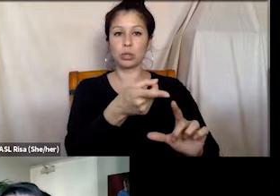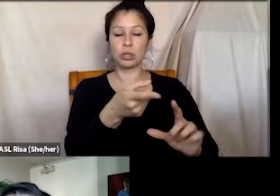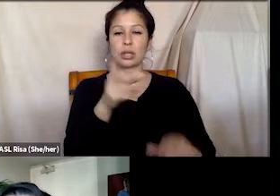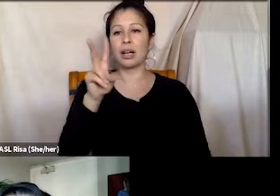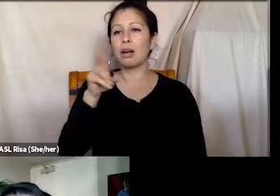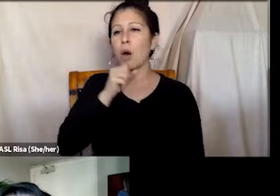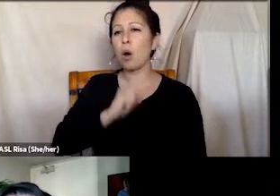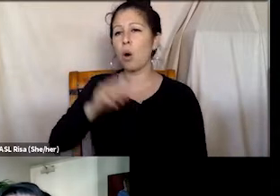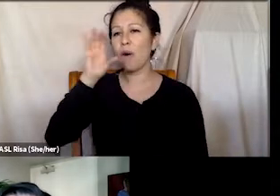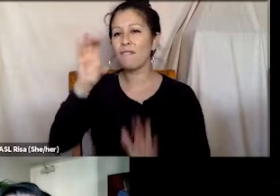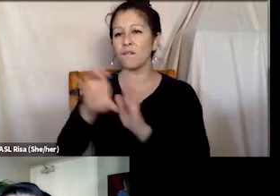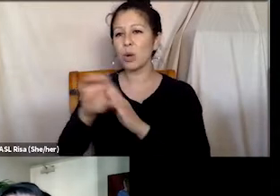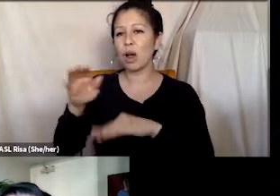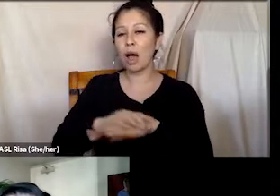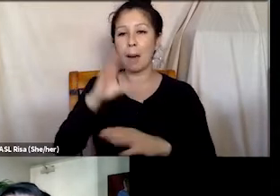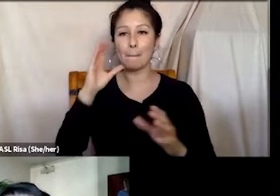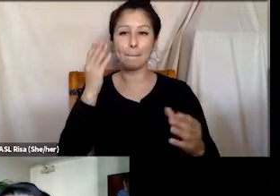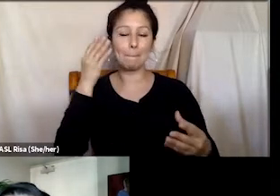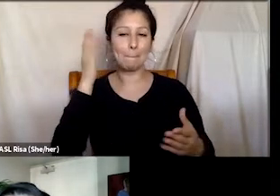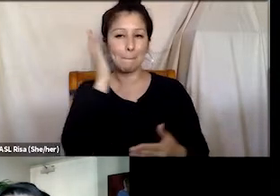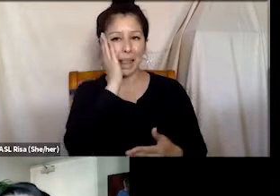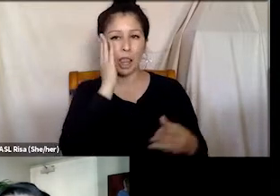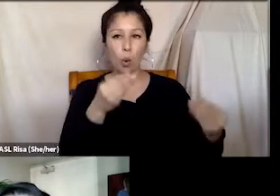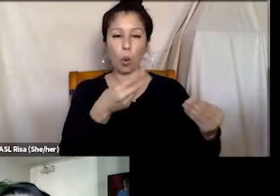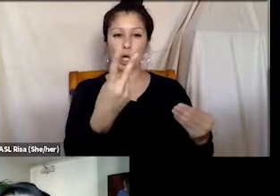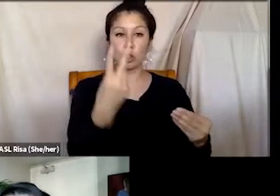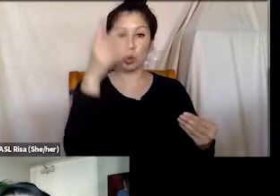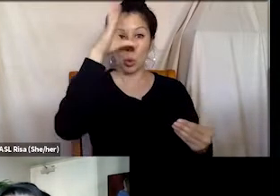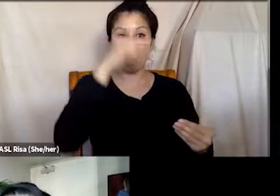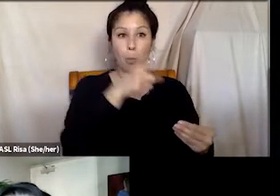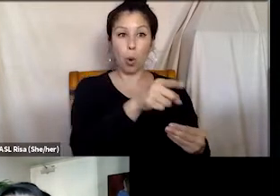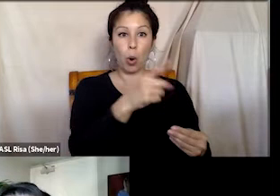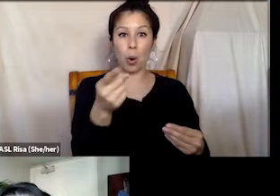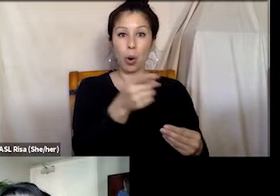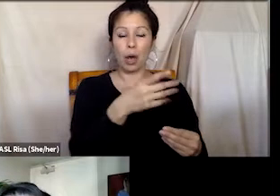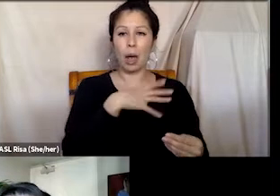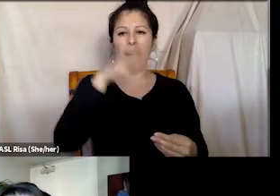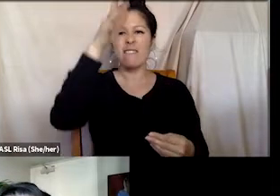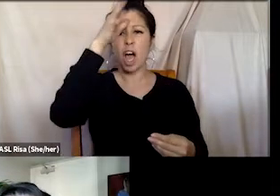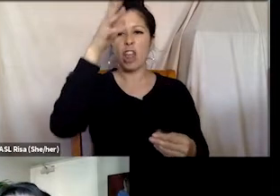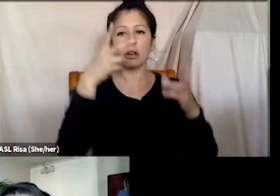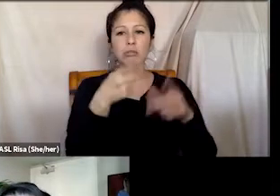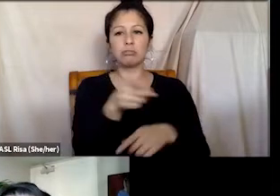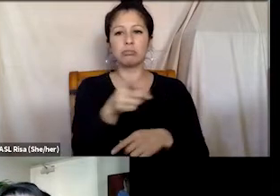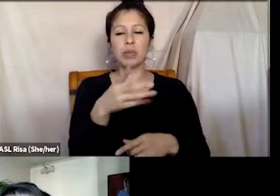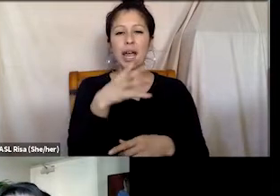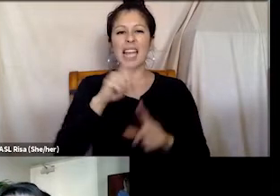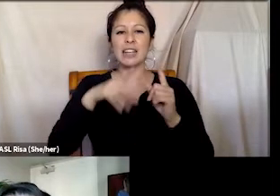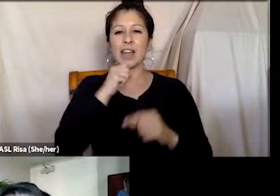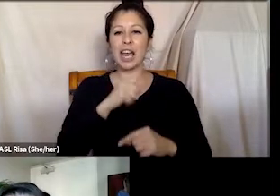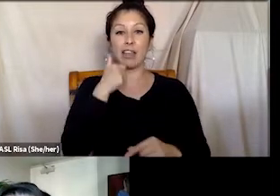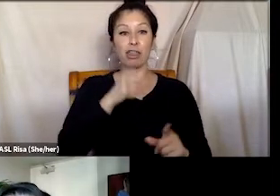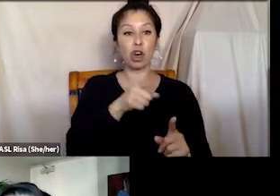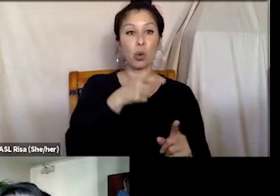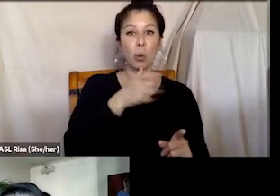vintage photos on pillows. And the two boys are actually my father at different ages. And the girl is